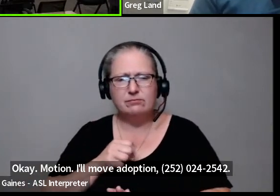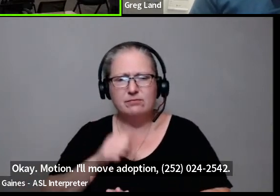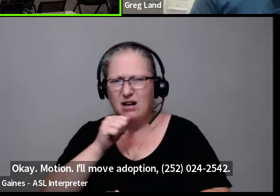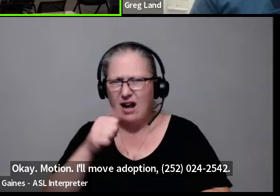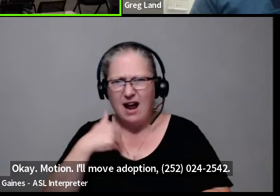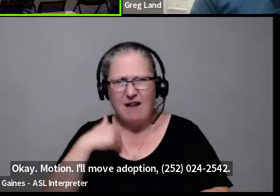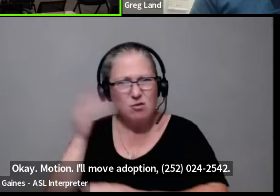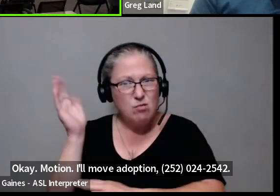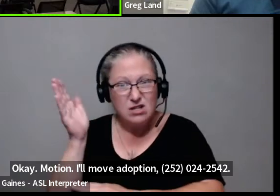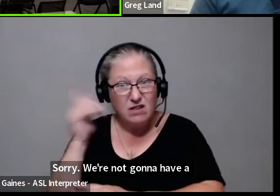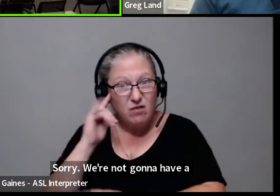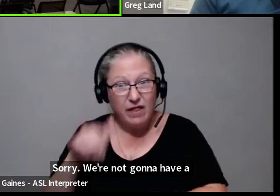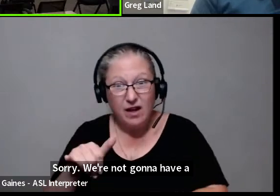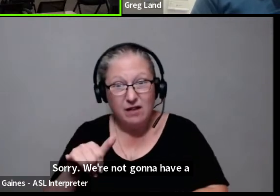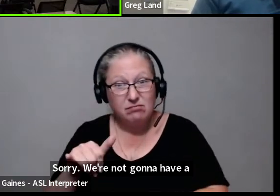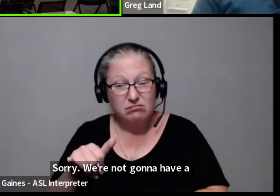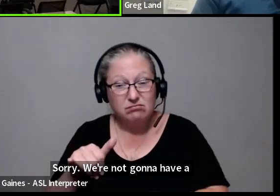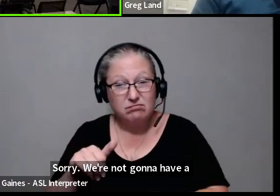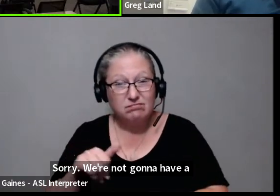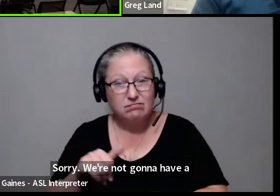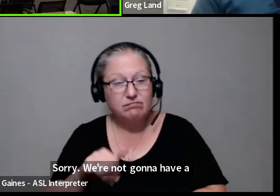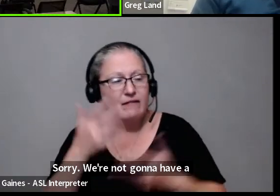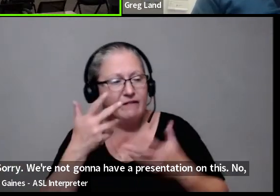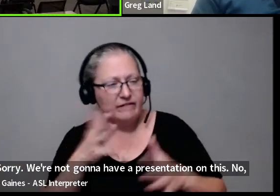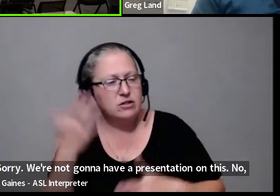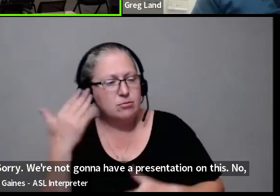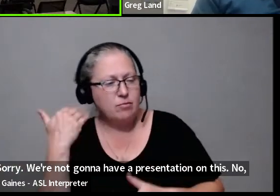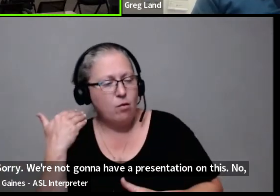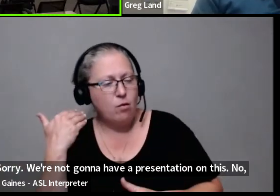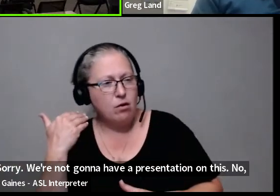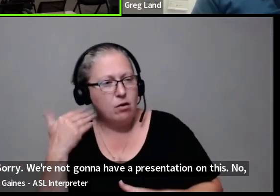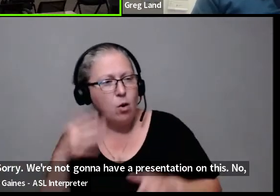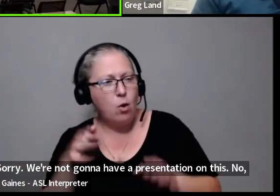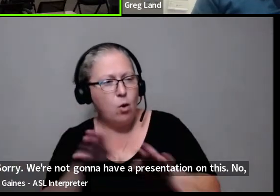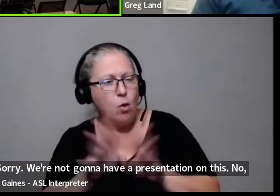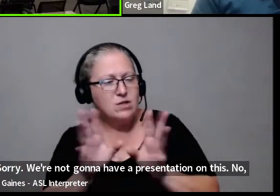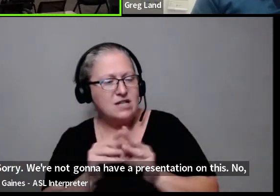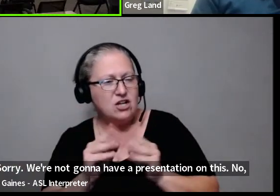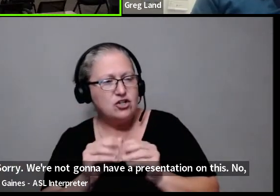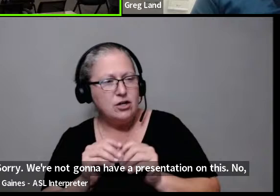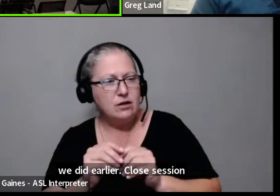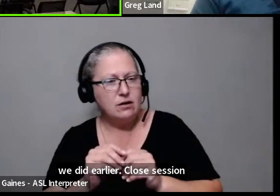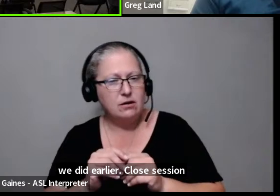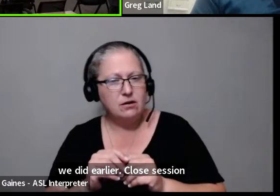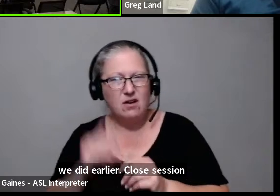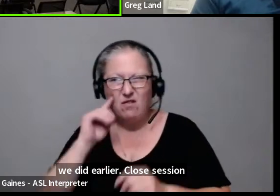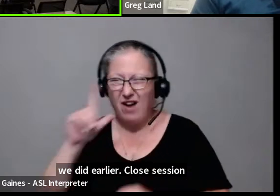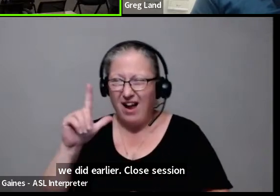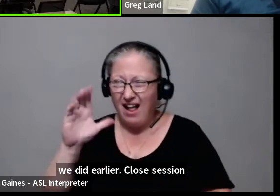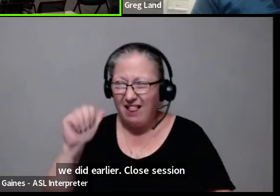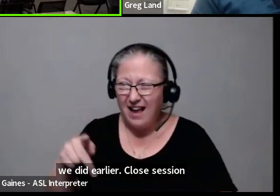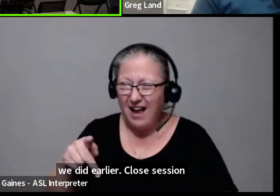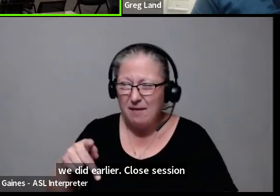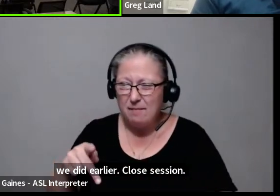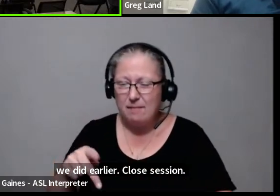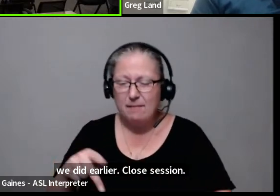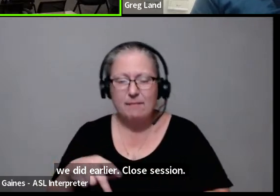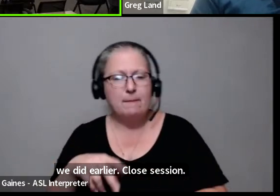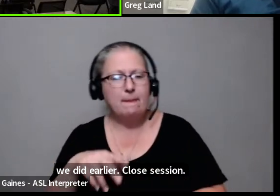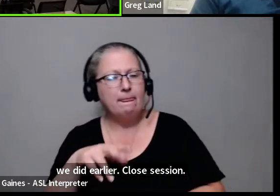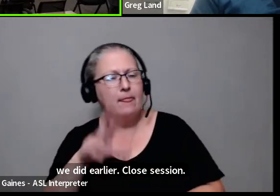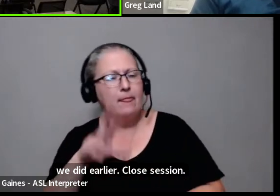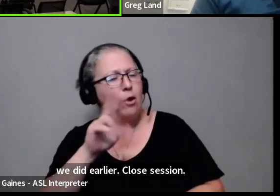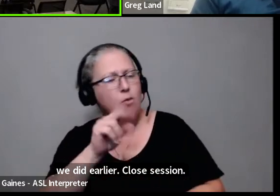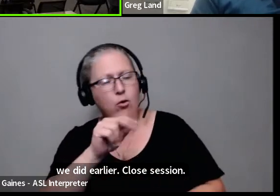have a presentation on this? No, we did earlier. Closed session. On the LCAP? No. Sorry, we're